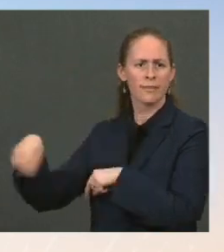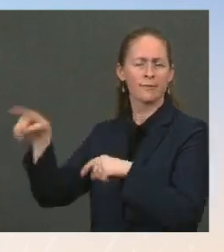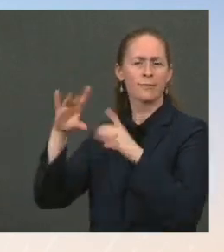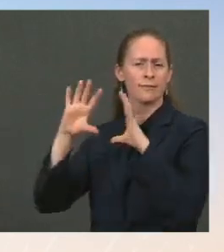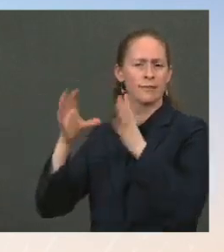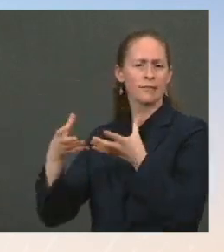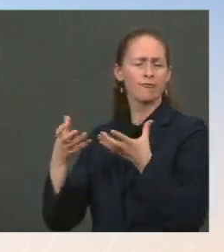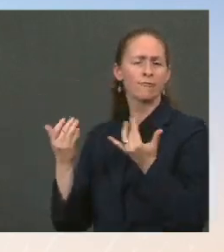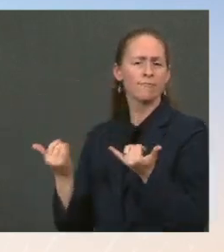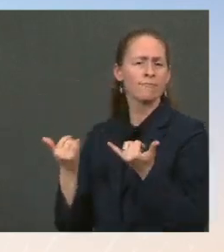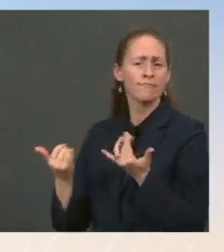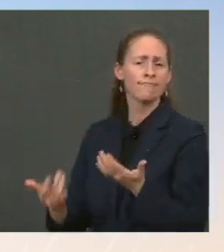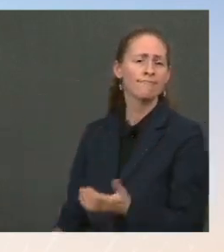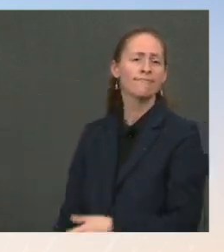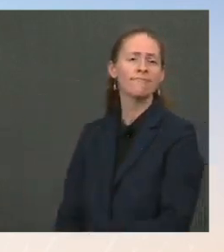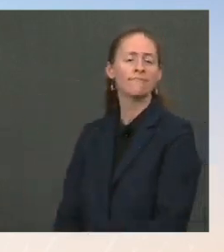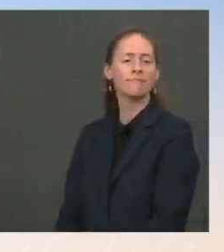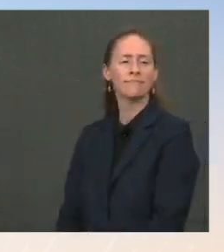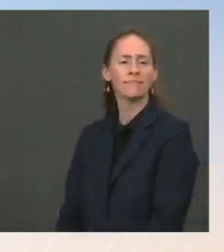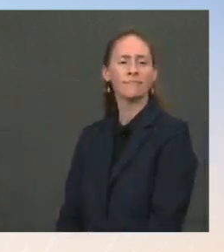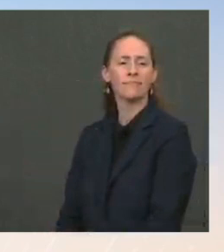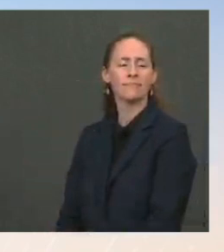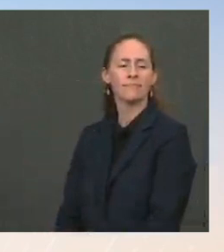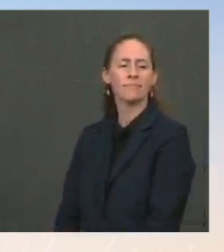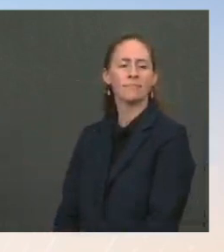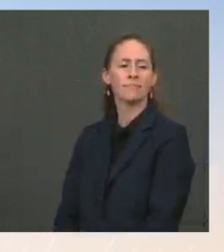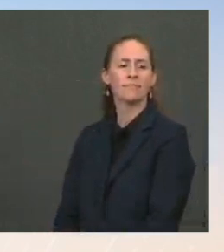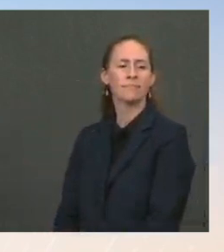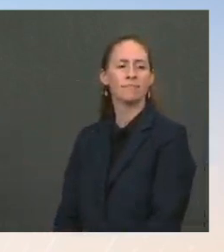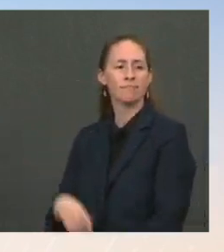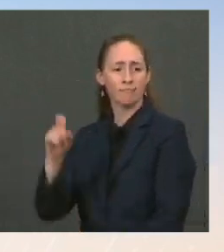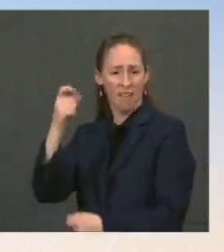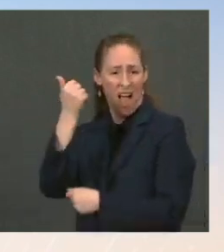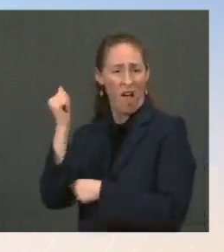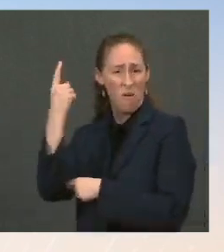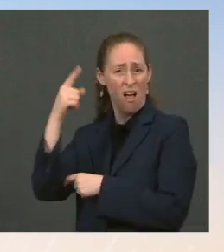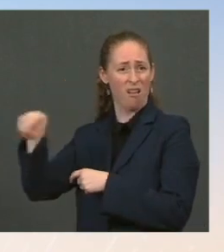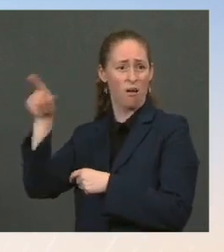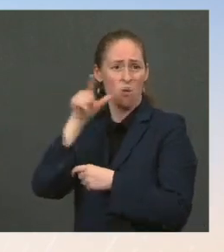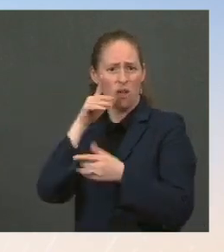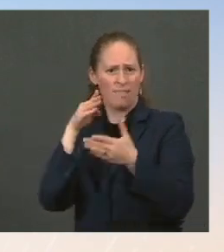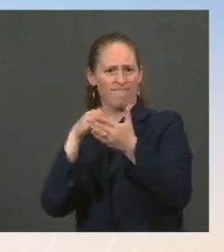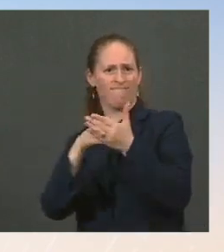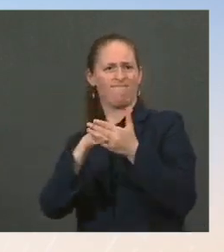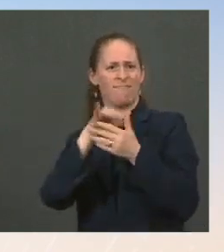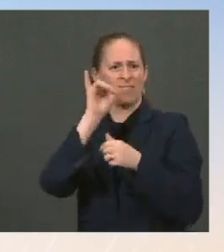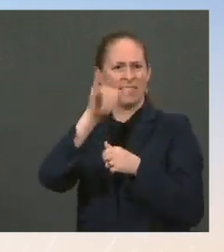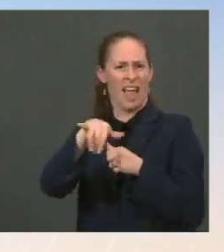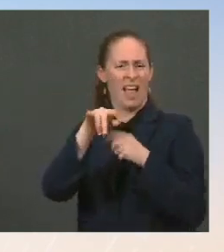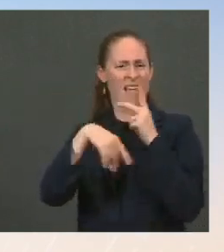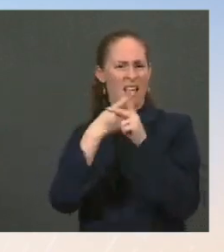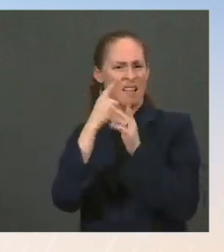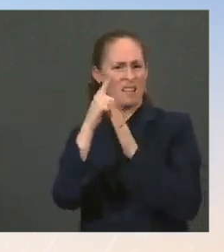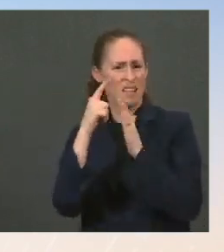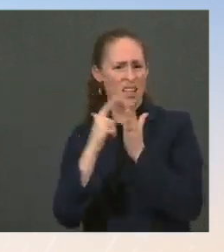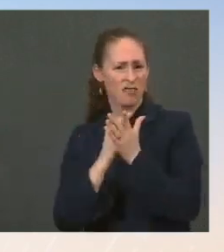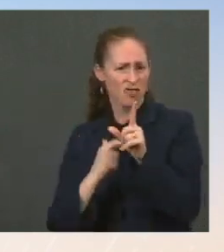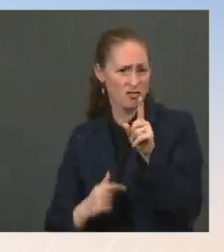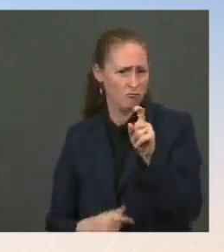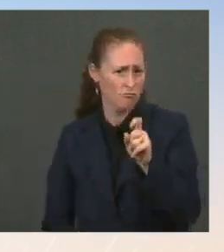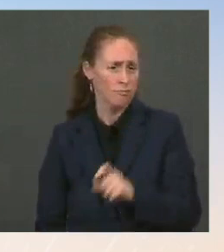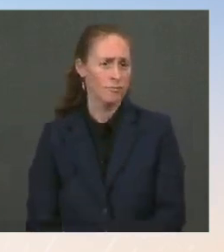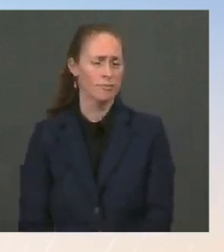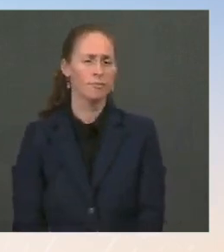feel that there's anyone in his administration that is opposed to this kind of bipartisan legislation? I think it's all about taking a look at